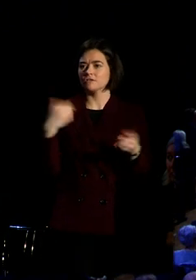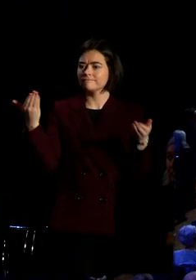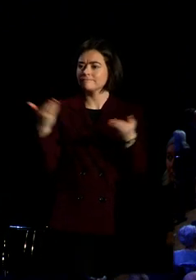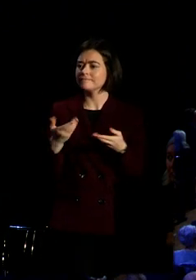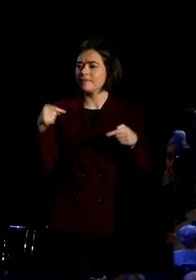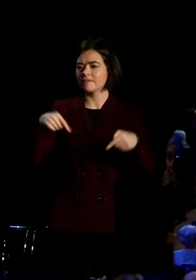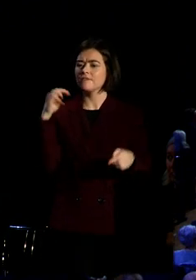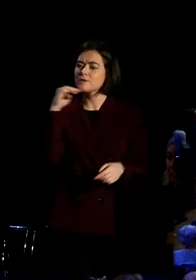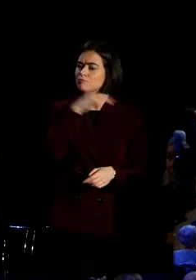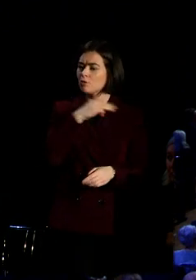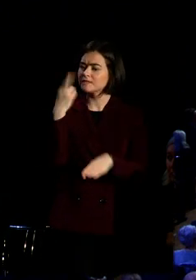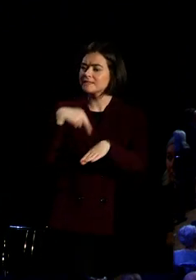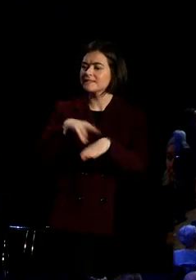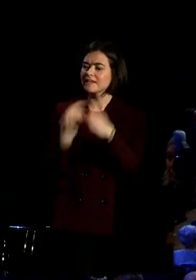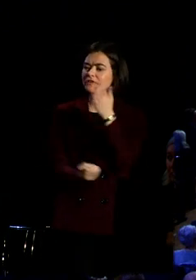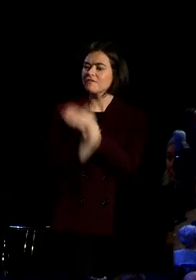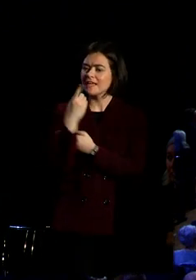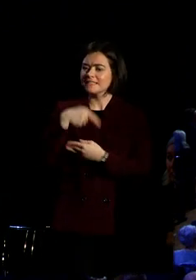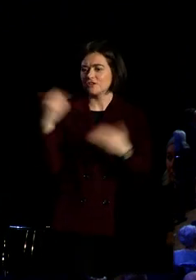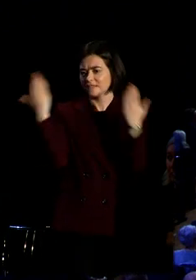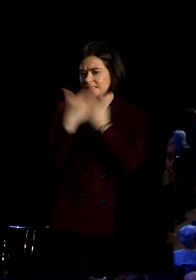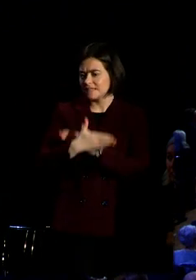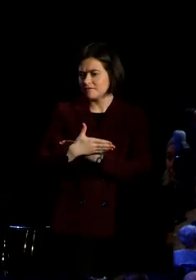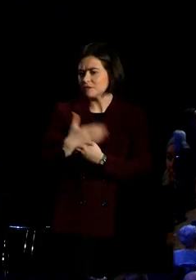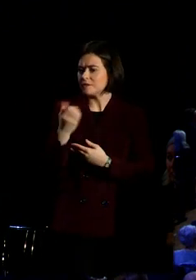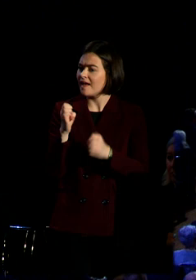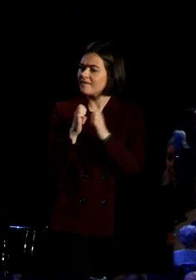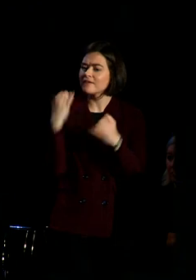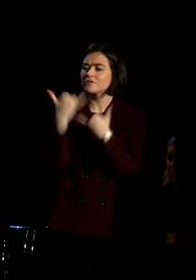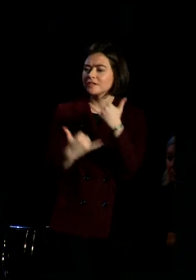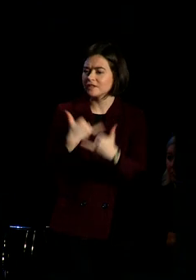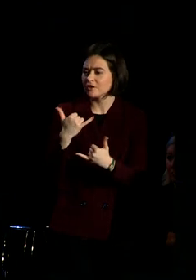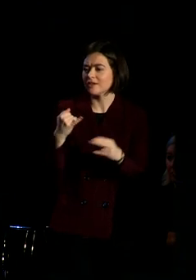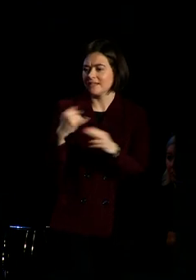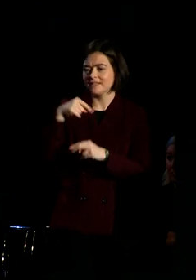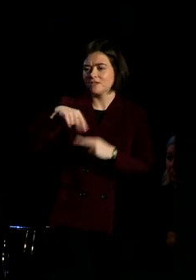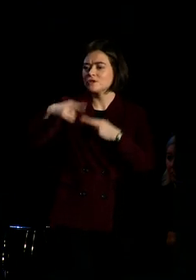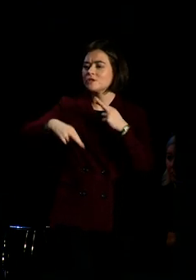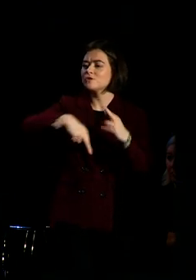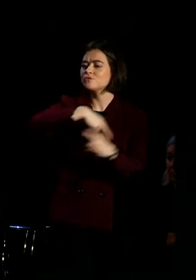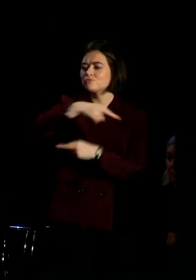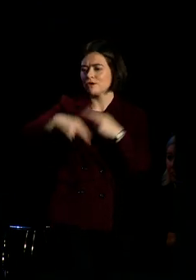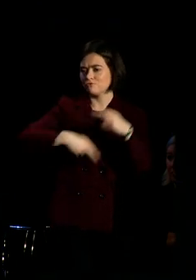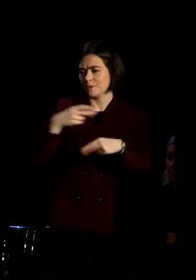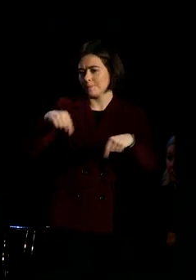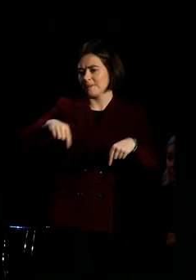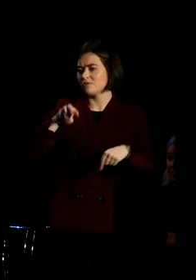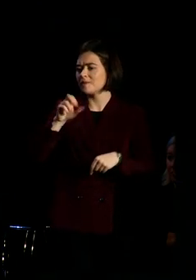this important national event, which is held each year in the Round Room at the Mansion